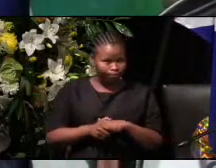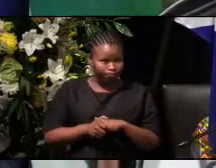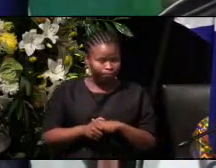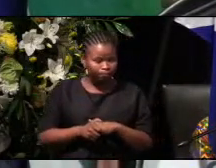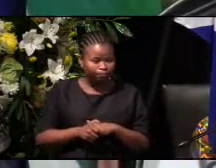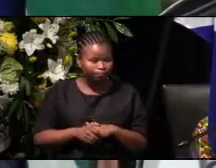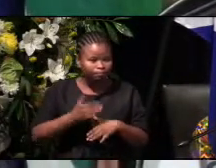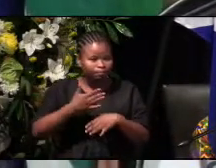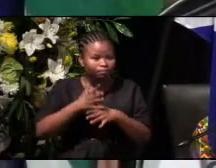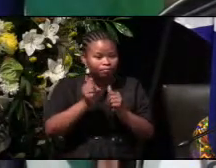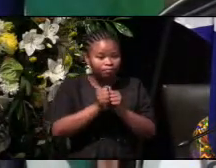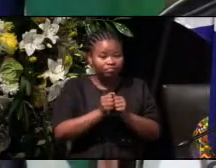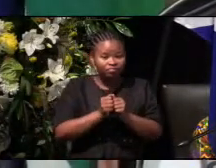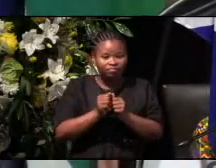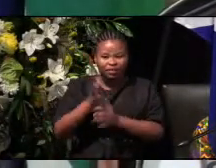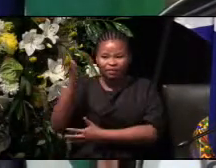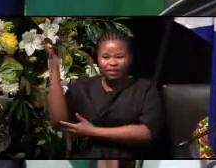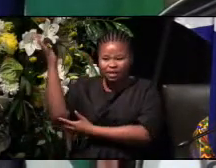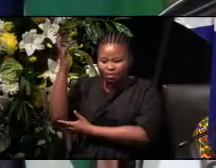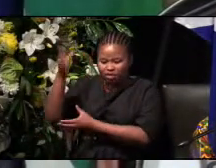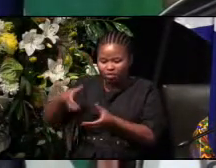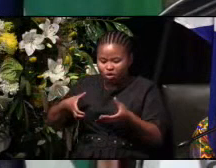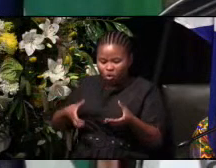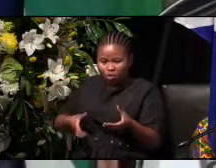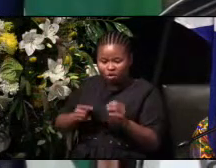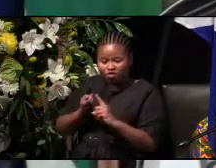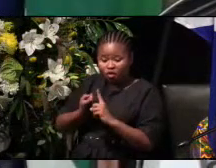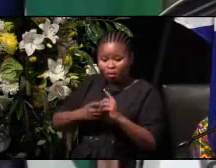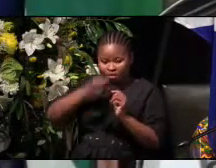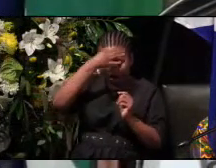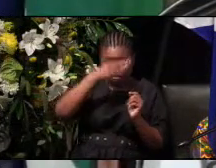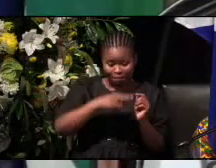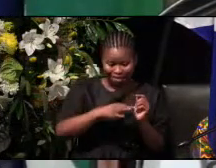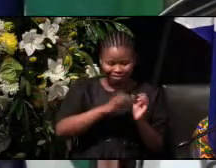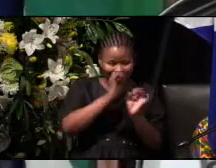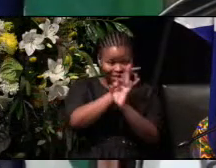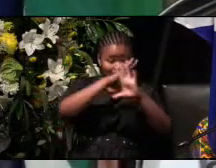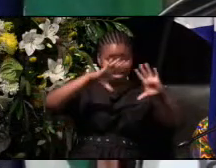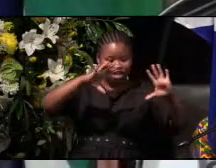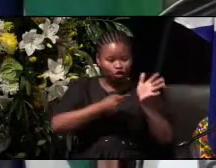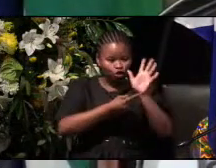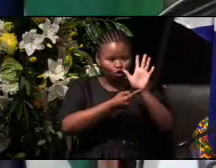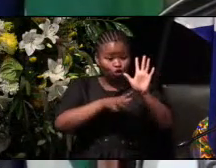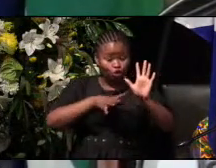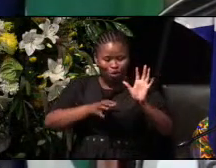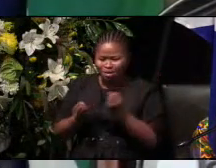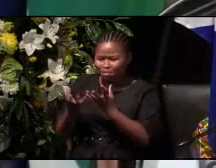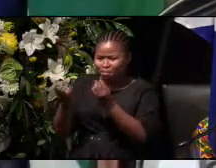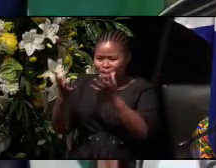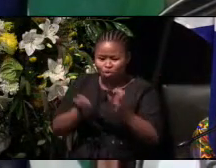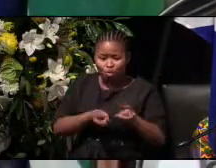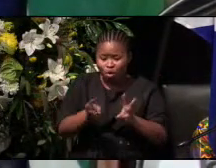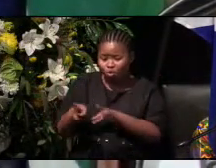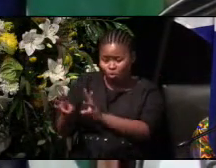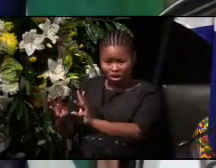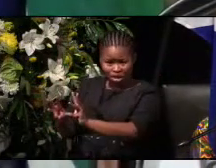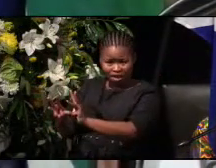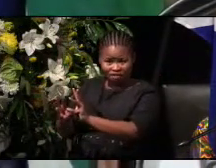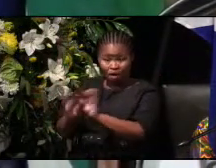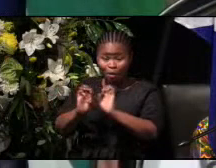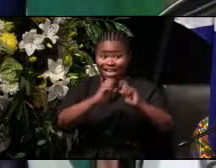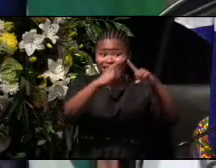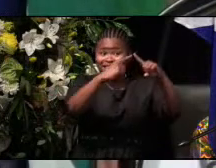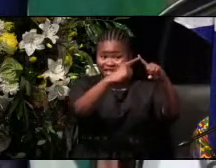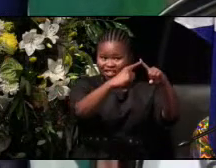colleagues we have speeches and documents from government that clearly demonstrate in many cases that our